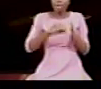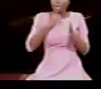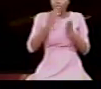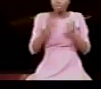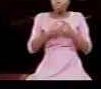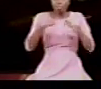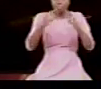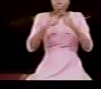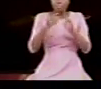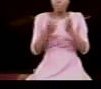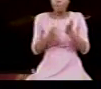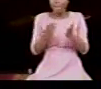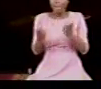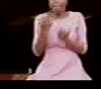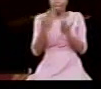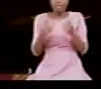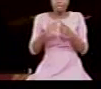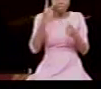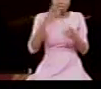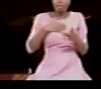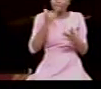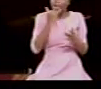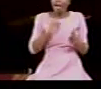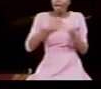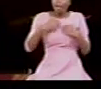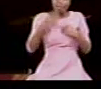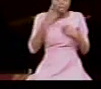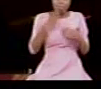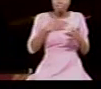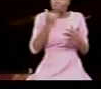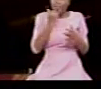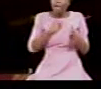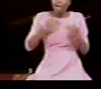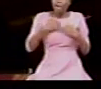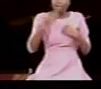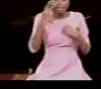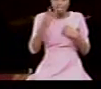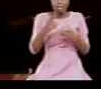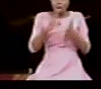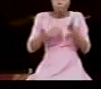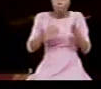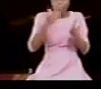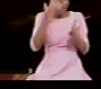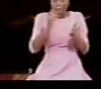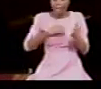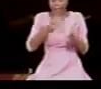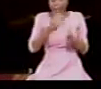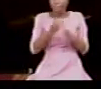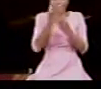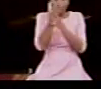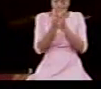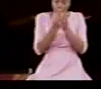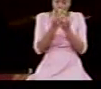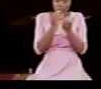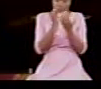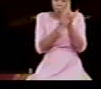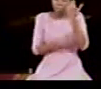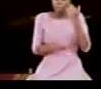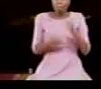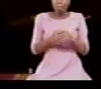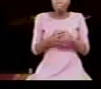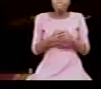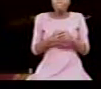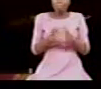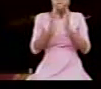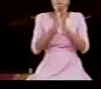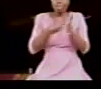faults. Too late. Have seen my faults. I see why I'm wretched, why I'm poor, why I'm drying up now. Pray and say,